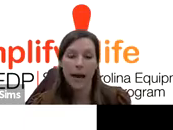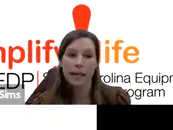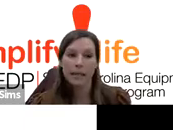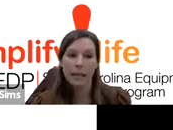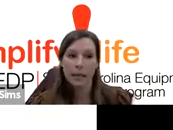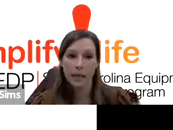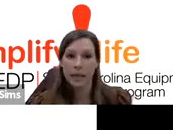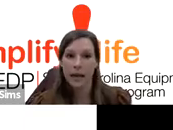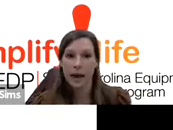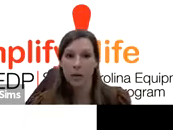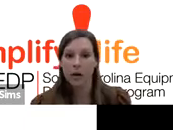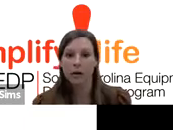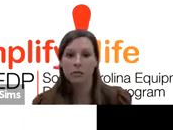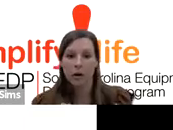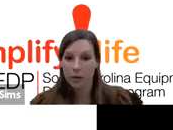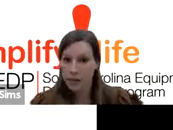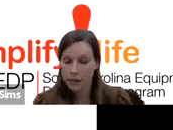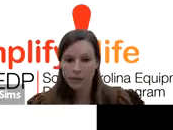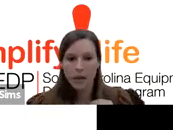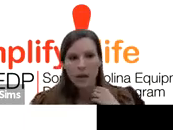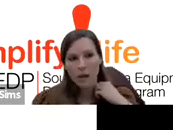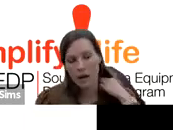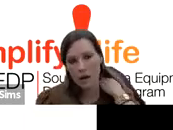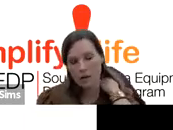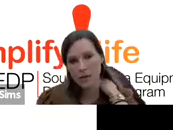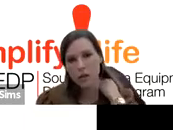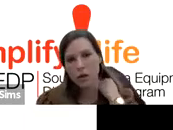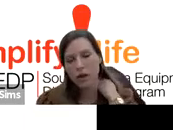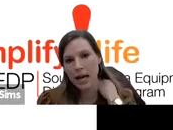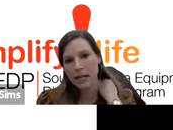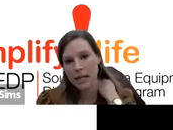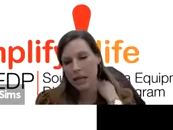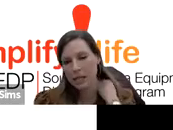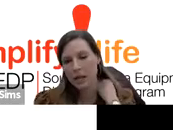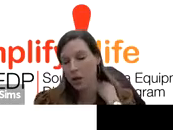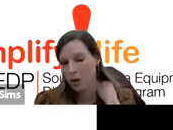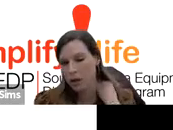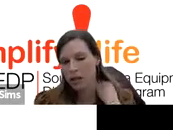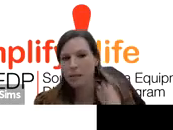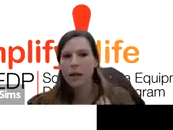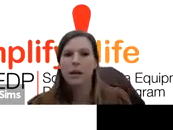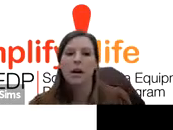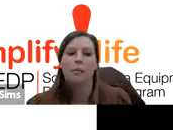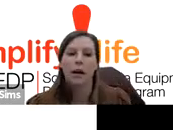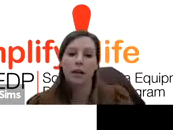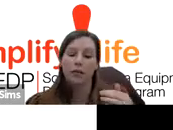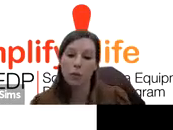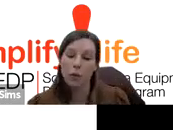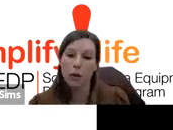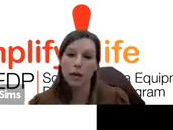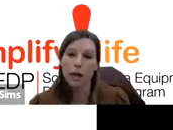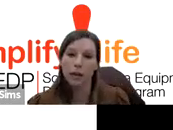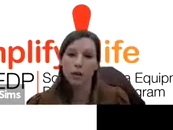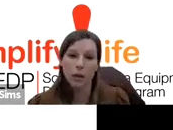our iPads in our office. So that takes longer to come in, but the